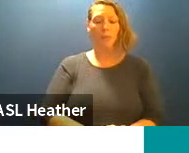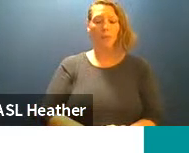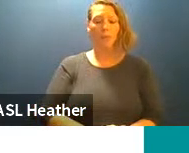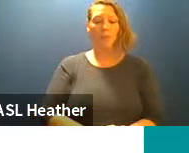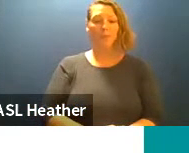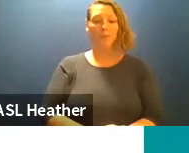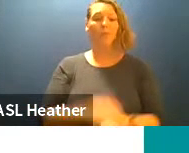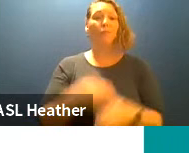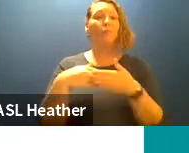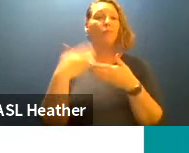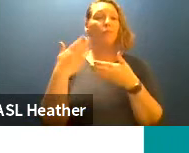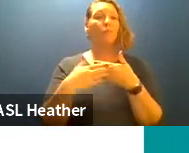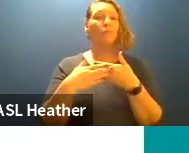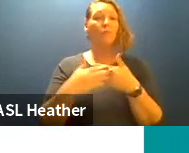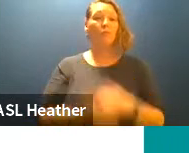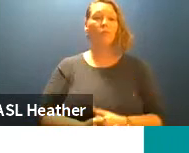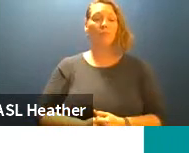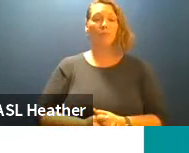slide.